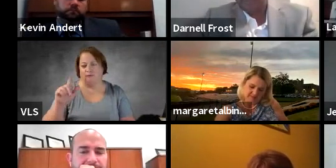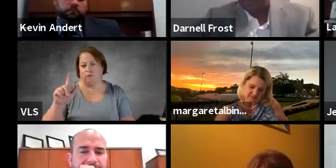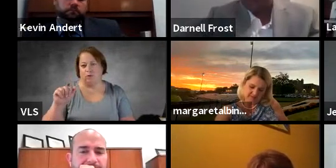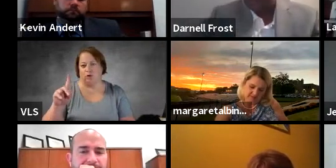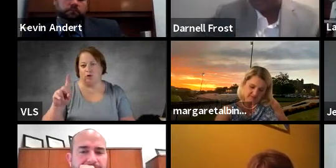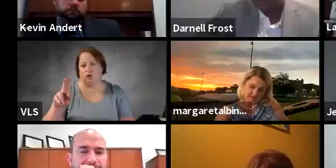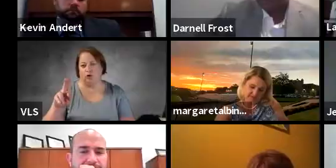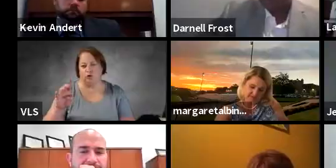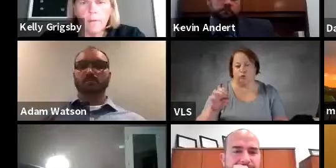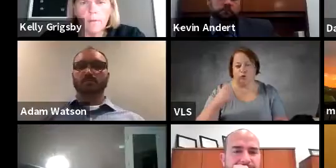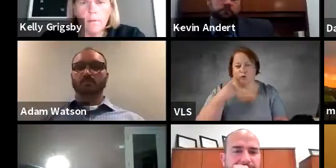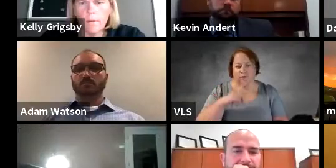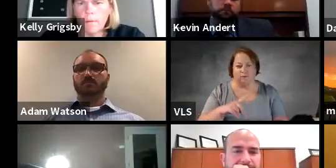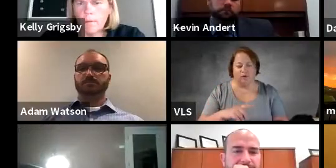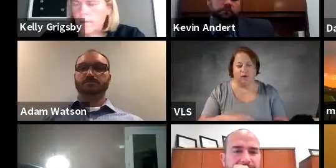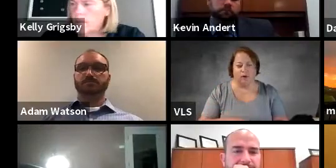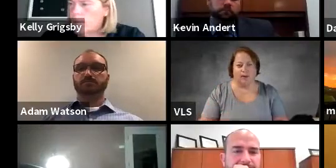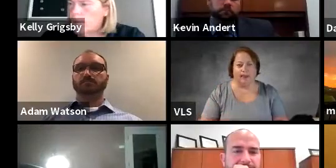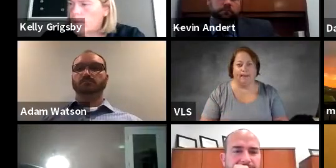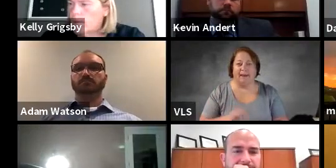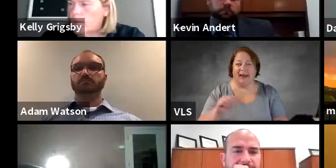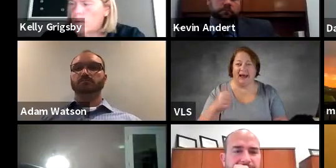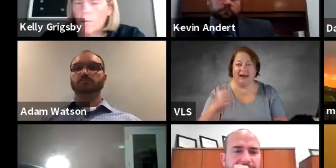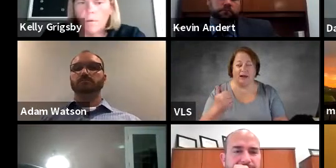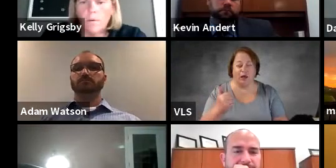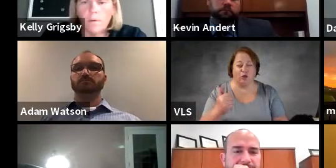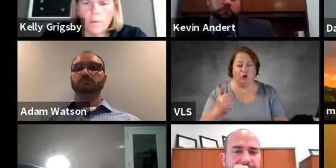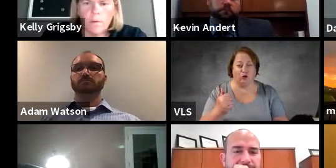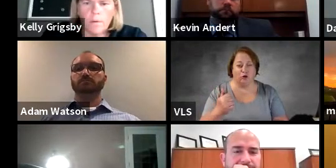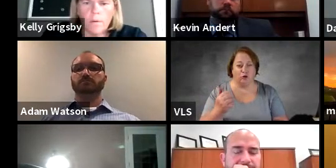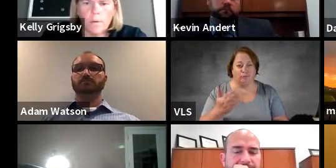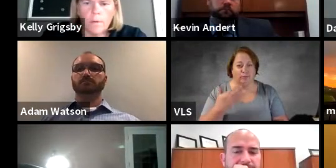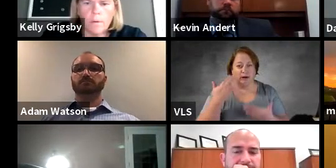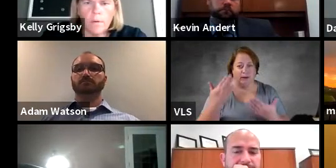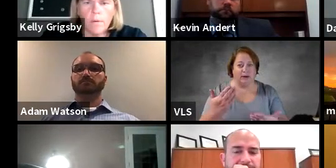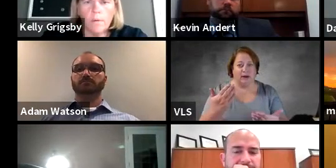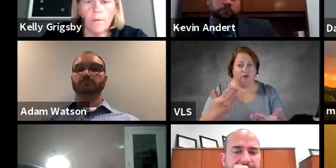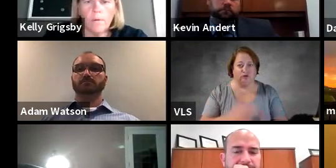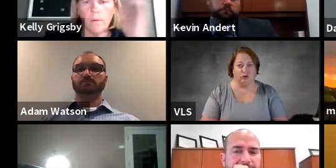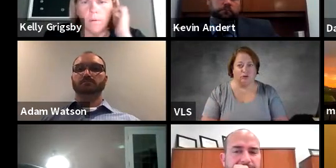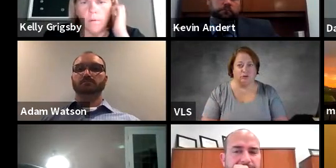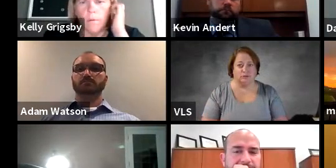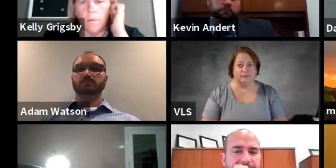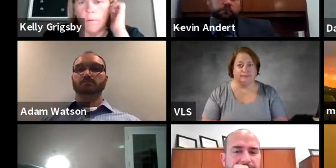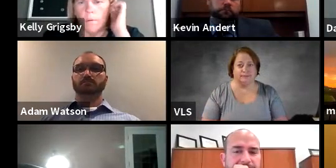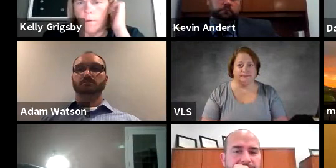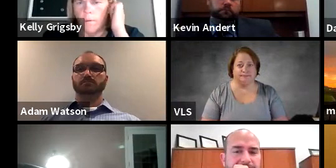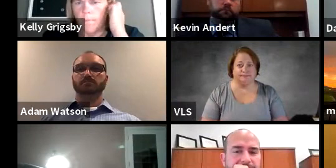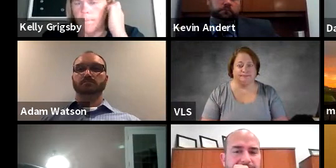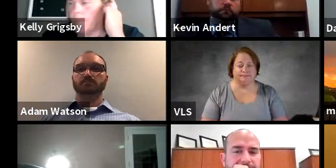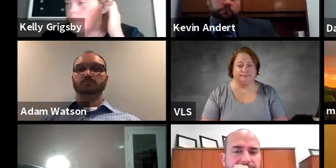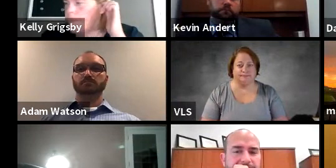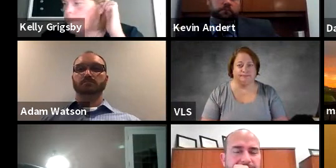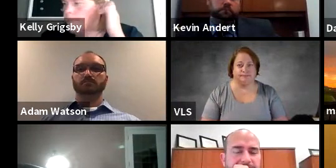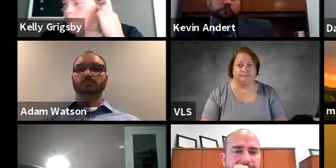chair. Are there any other nominations for vice chair?